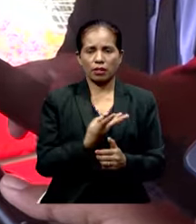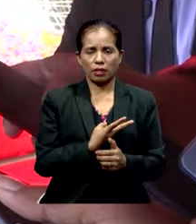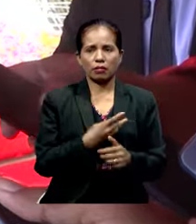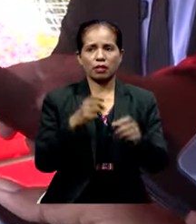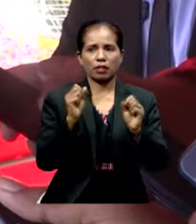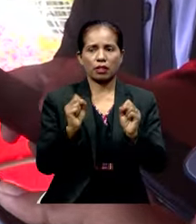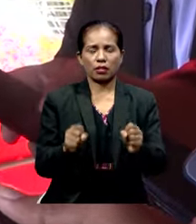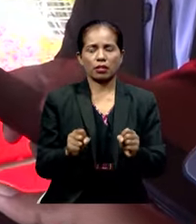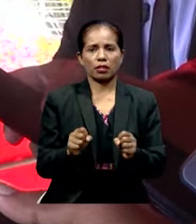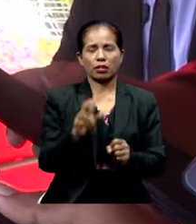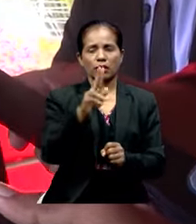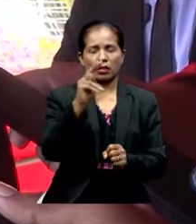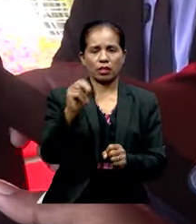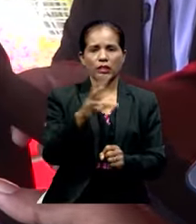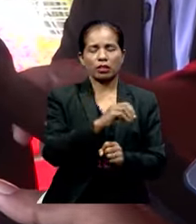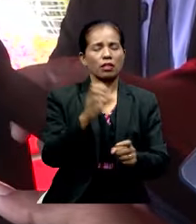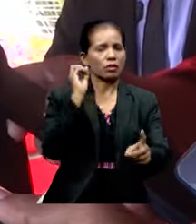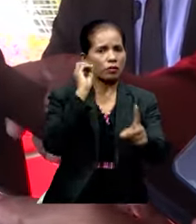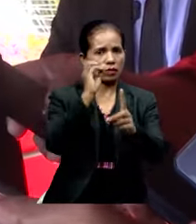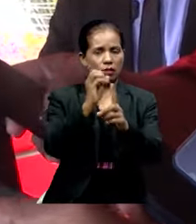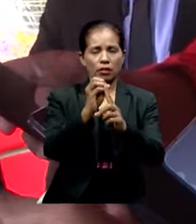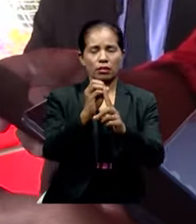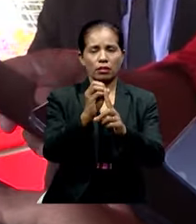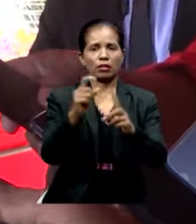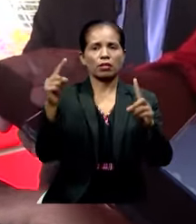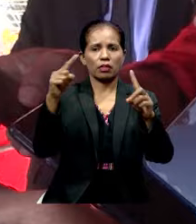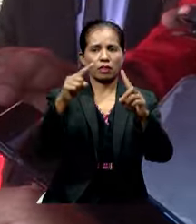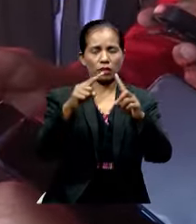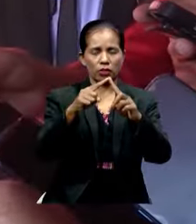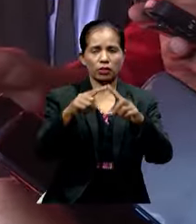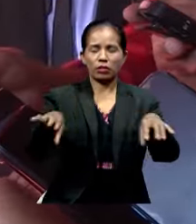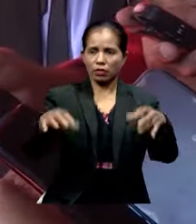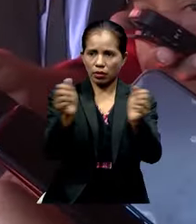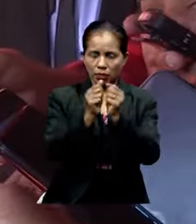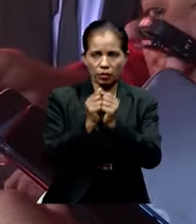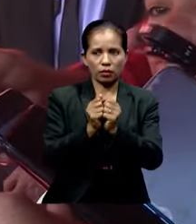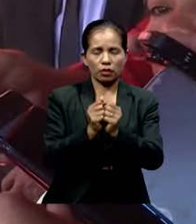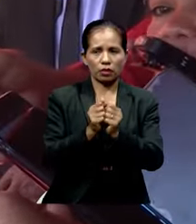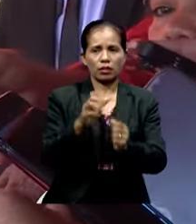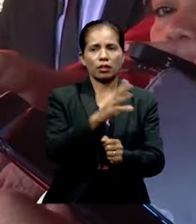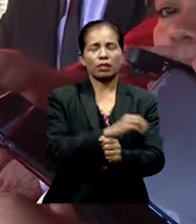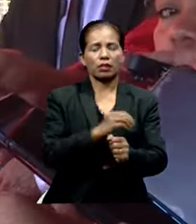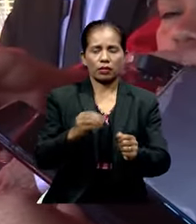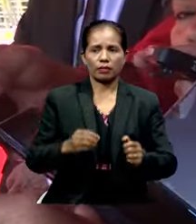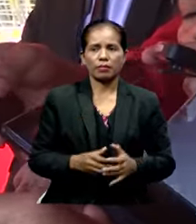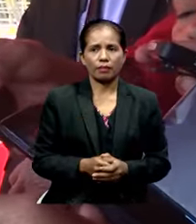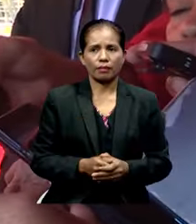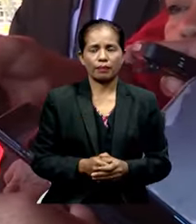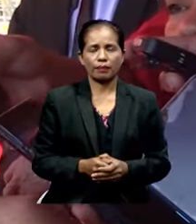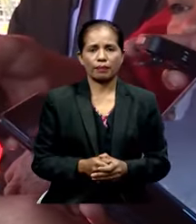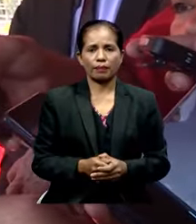we are all united in the objective to work together in an honest way, in